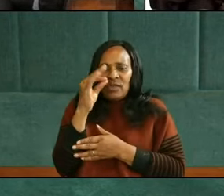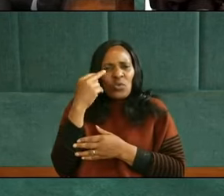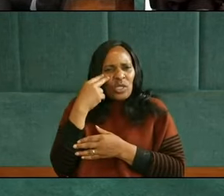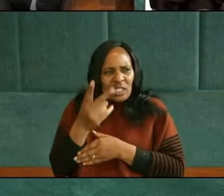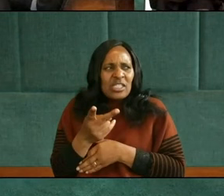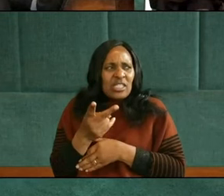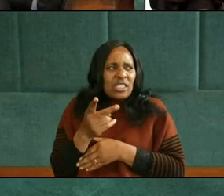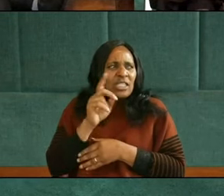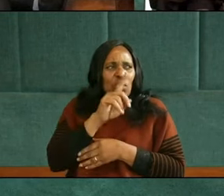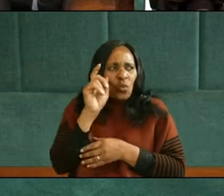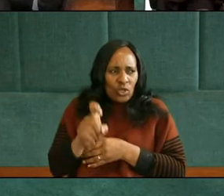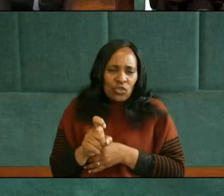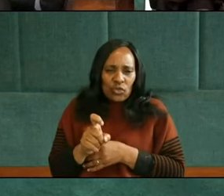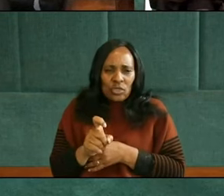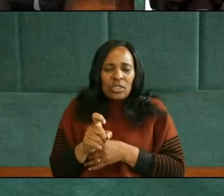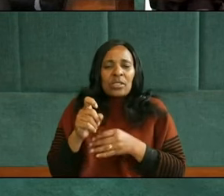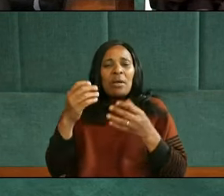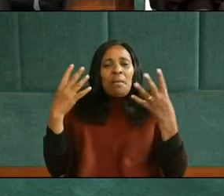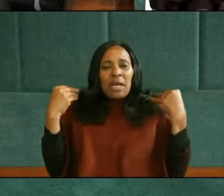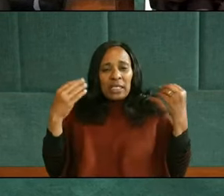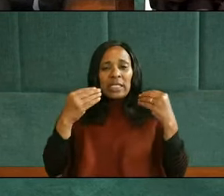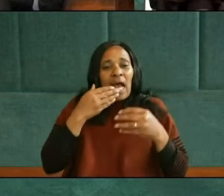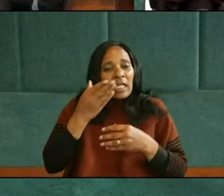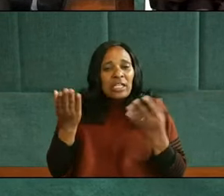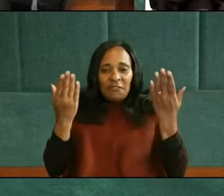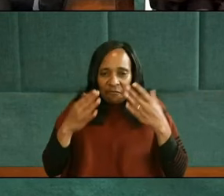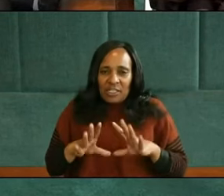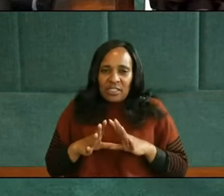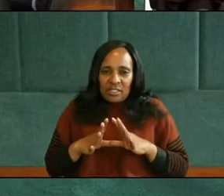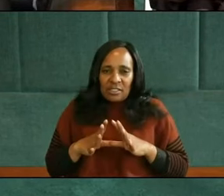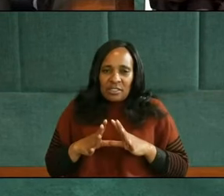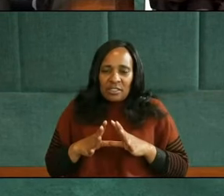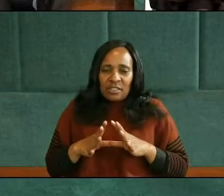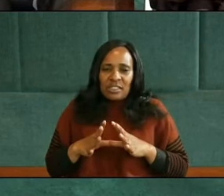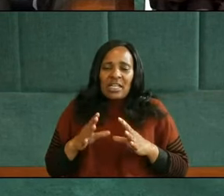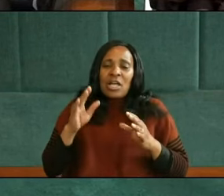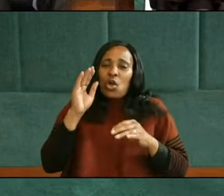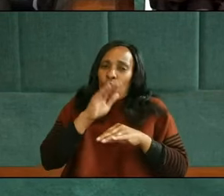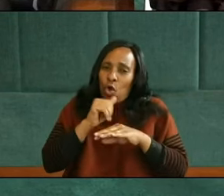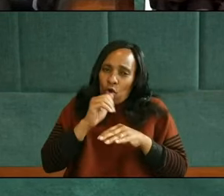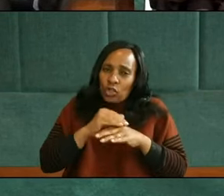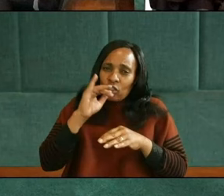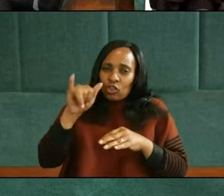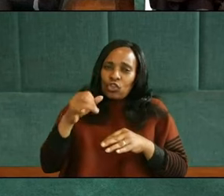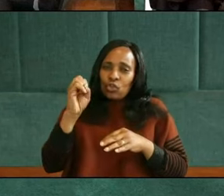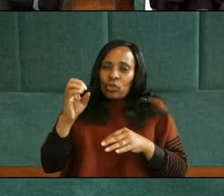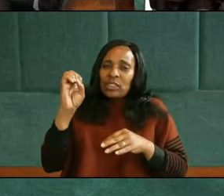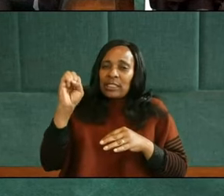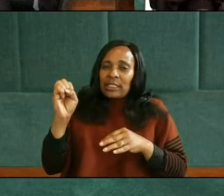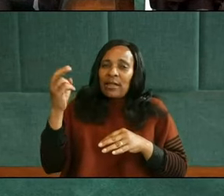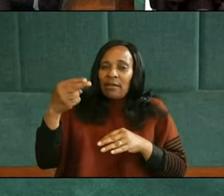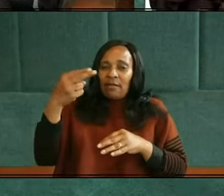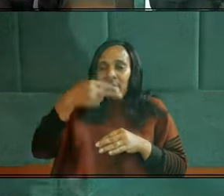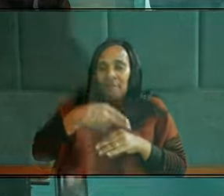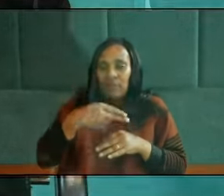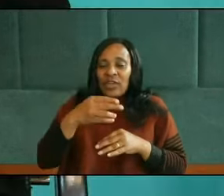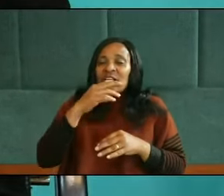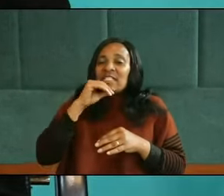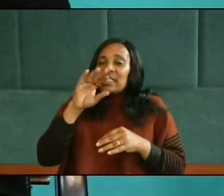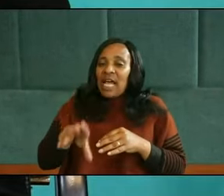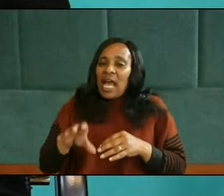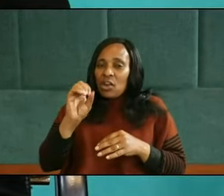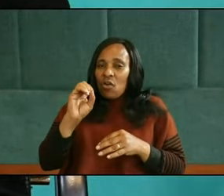that the question was practically answered by the angel of the Lord. He called Joseph the son of David. So there's